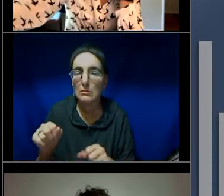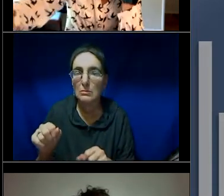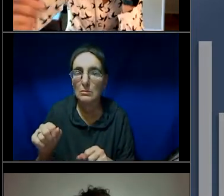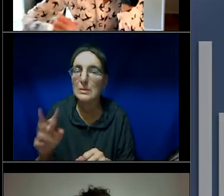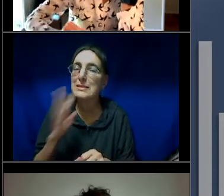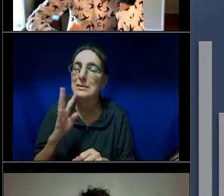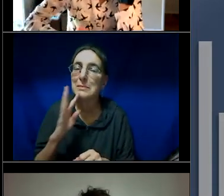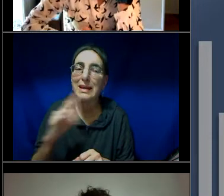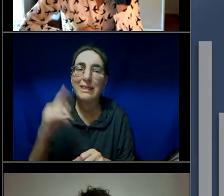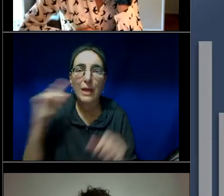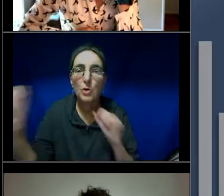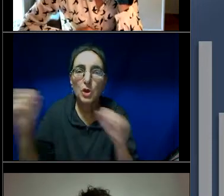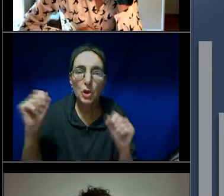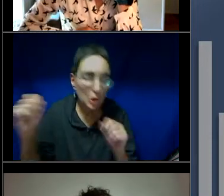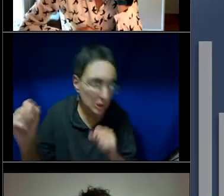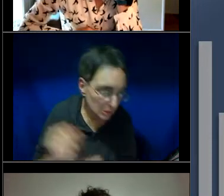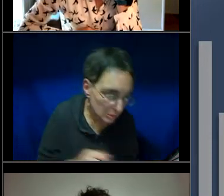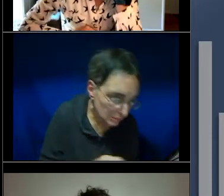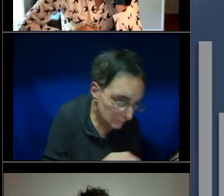louder.